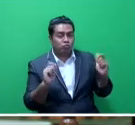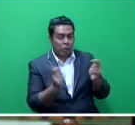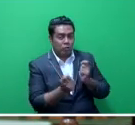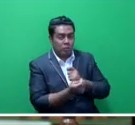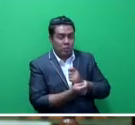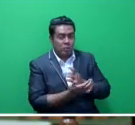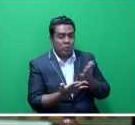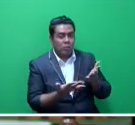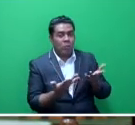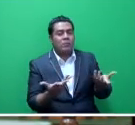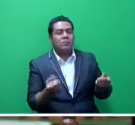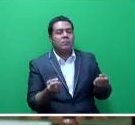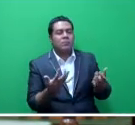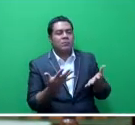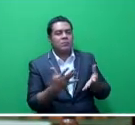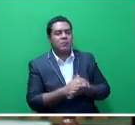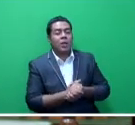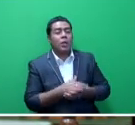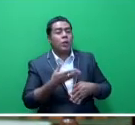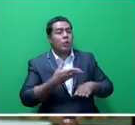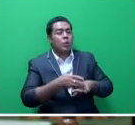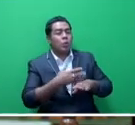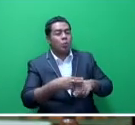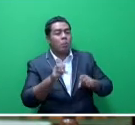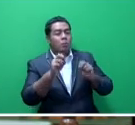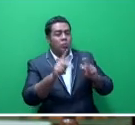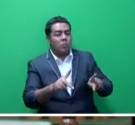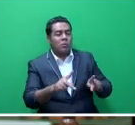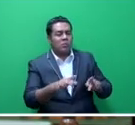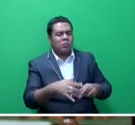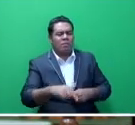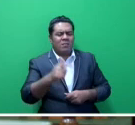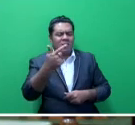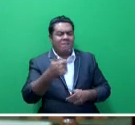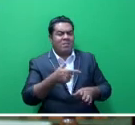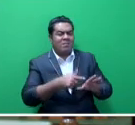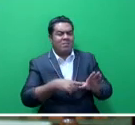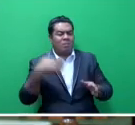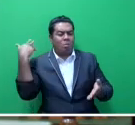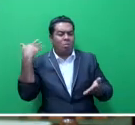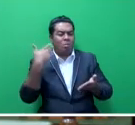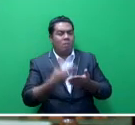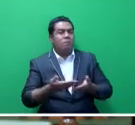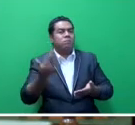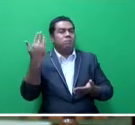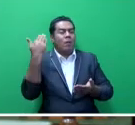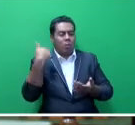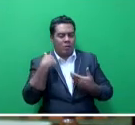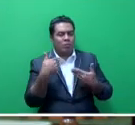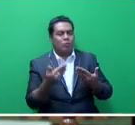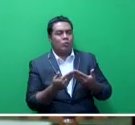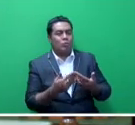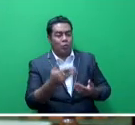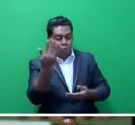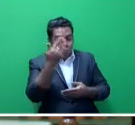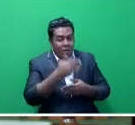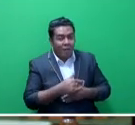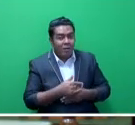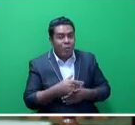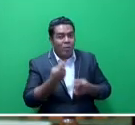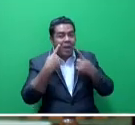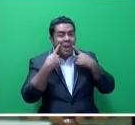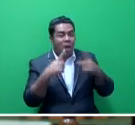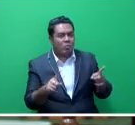different dynamics, and new opportunities that we did 7 years ago when this program was introduced. So tonight, Mr. Speaker, sir, we are announcing